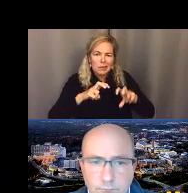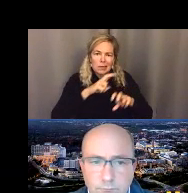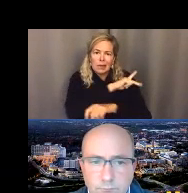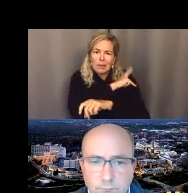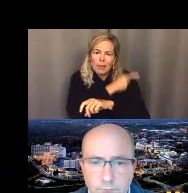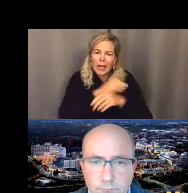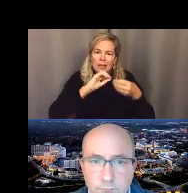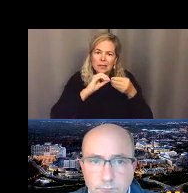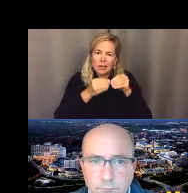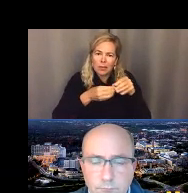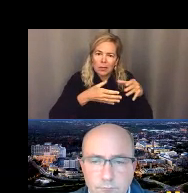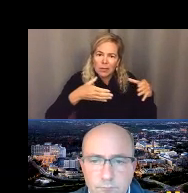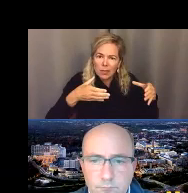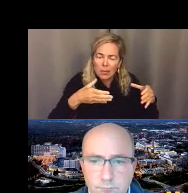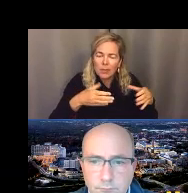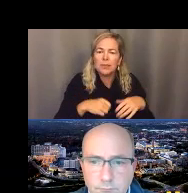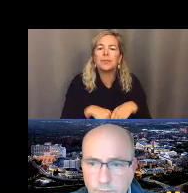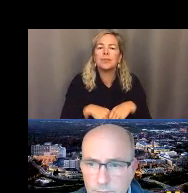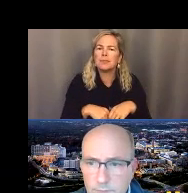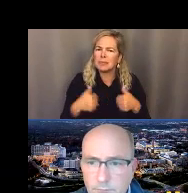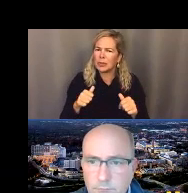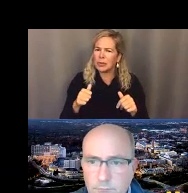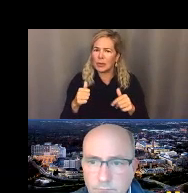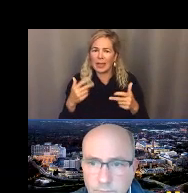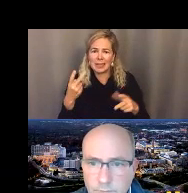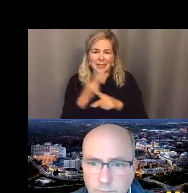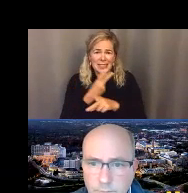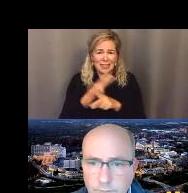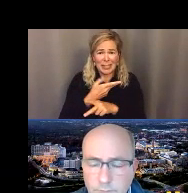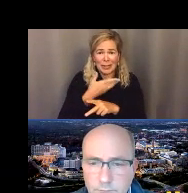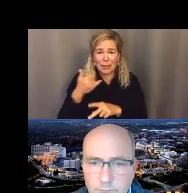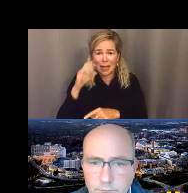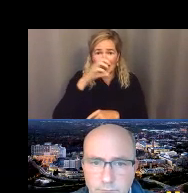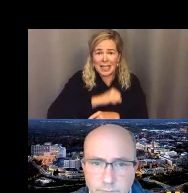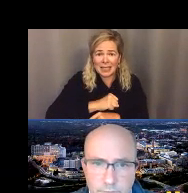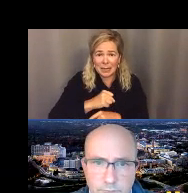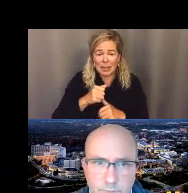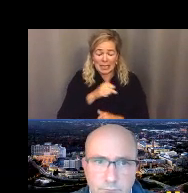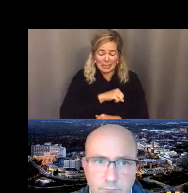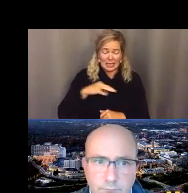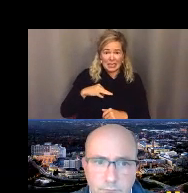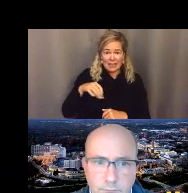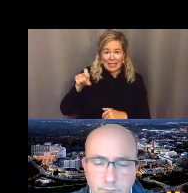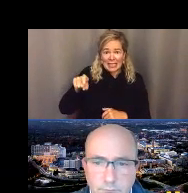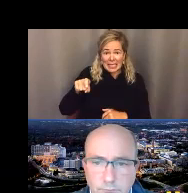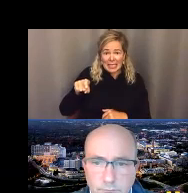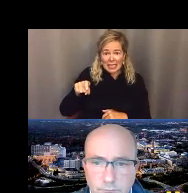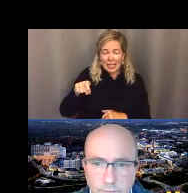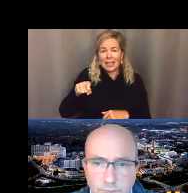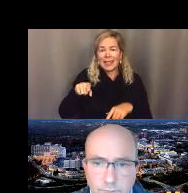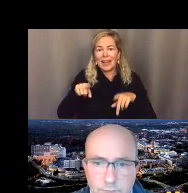and we're trying to make the best estimate we can with the staff we need. And as volume increase and